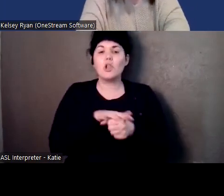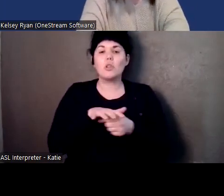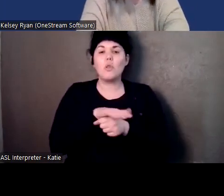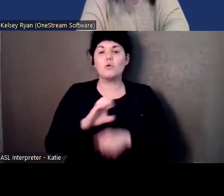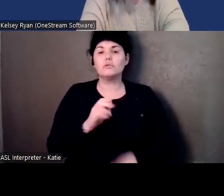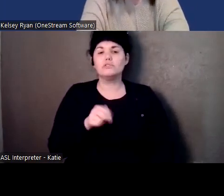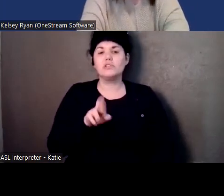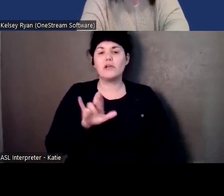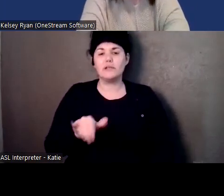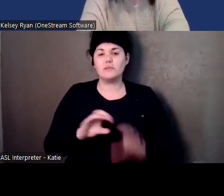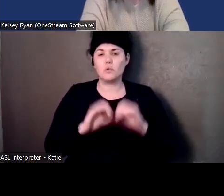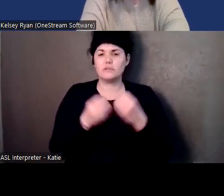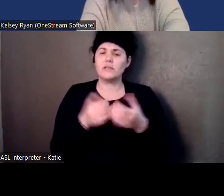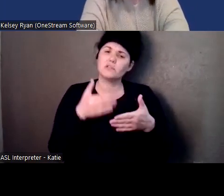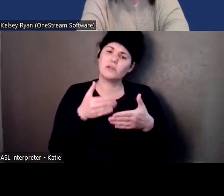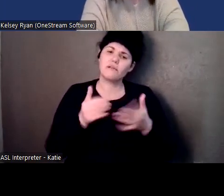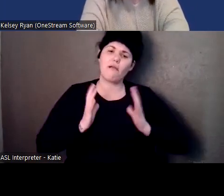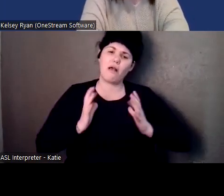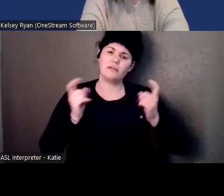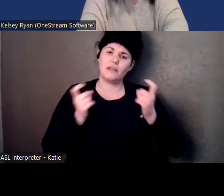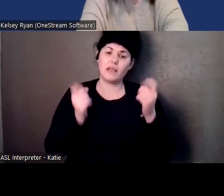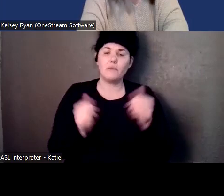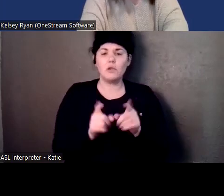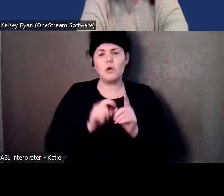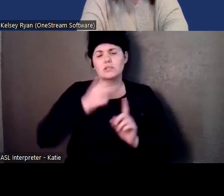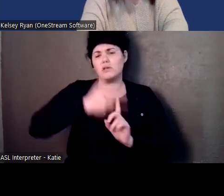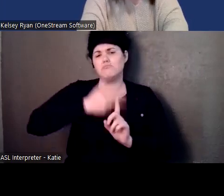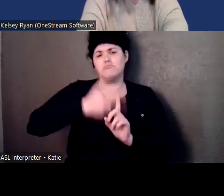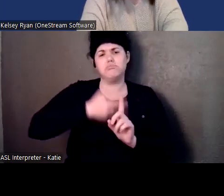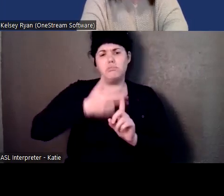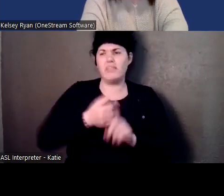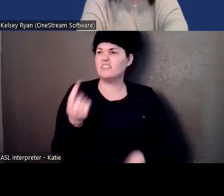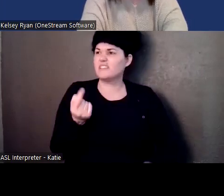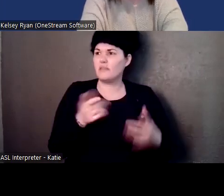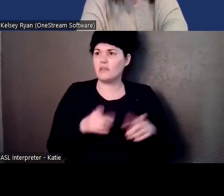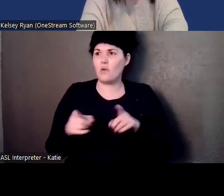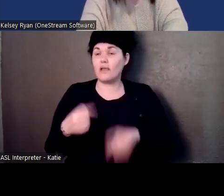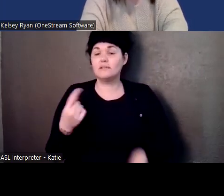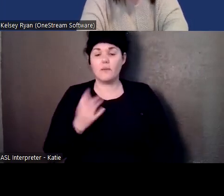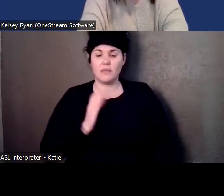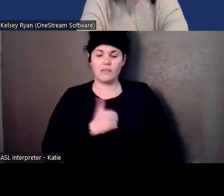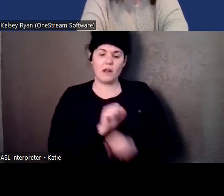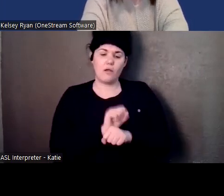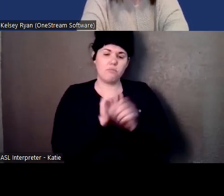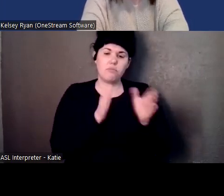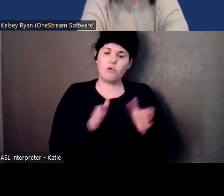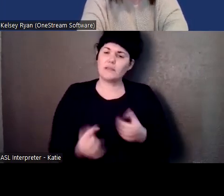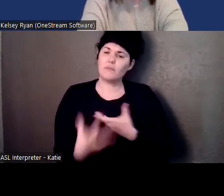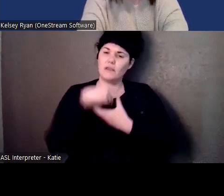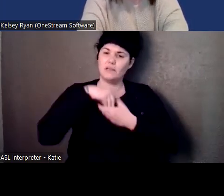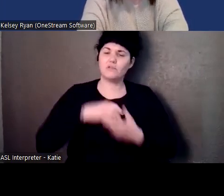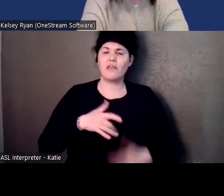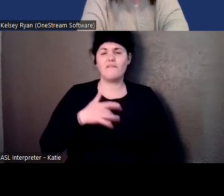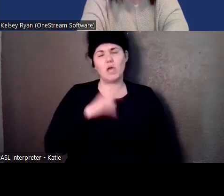around the holiday time, and even quarterly throughout the year. There's always something going on and something for our employees to engage in. So they really feel a part of the community, and we